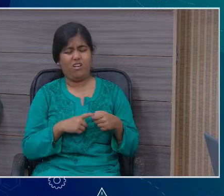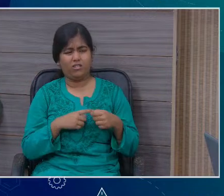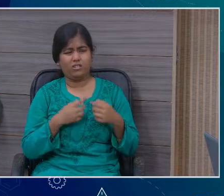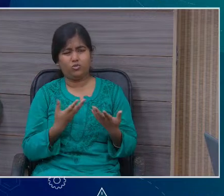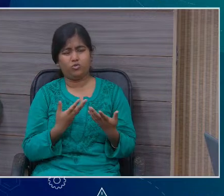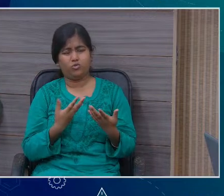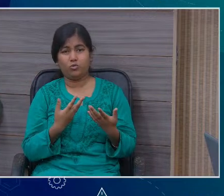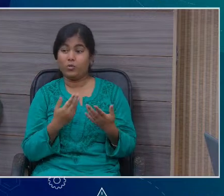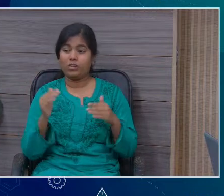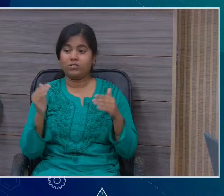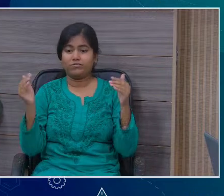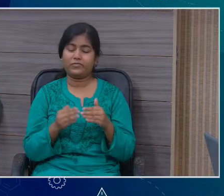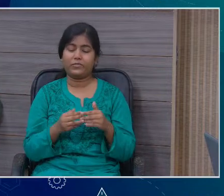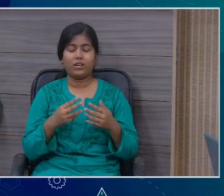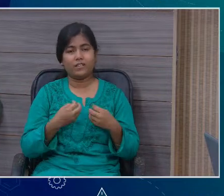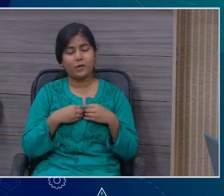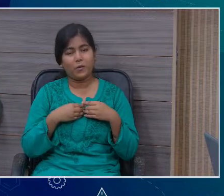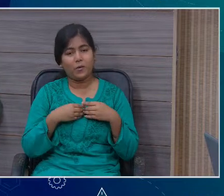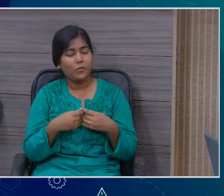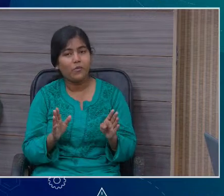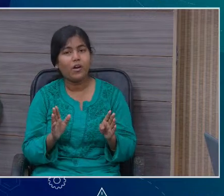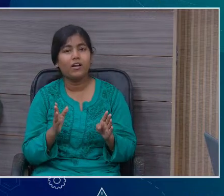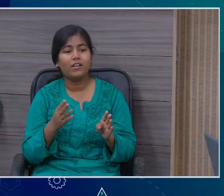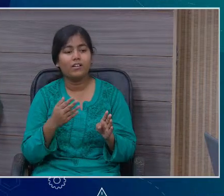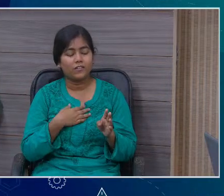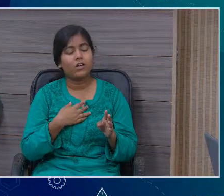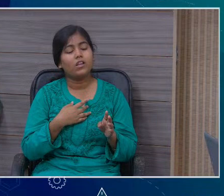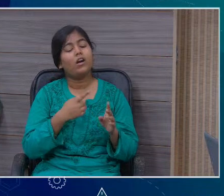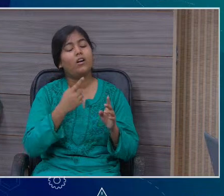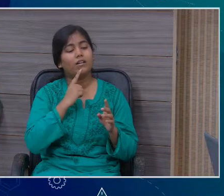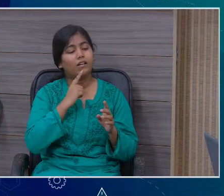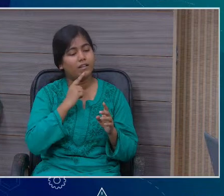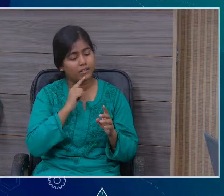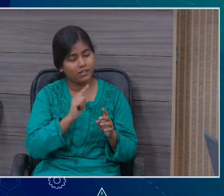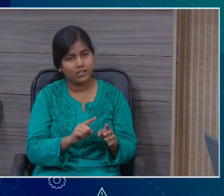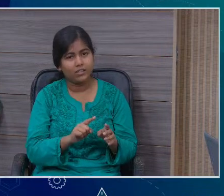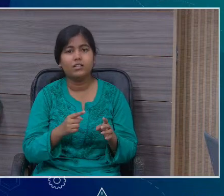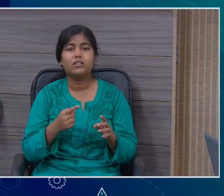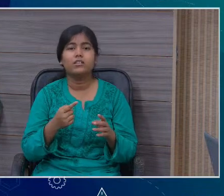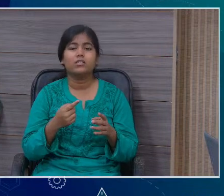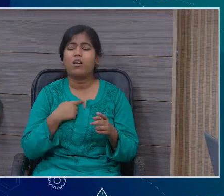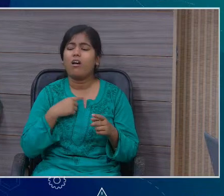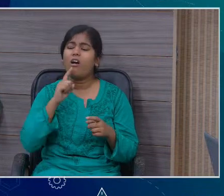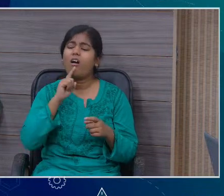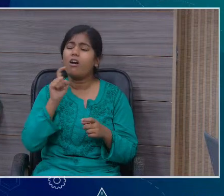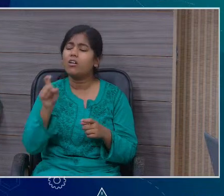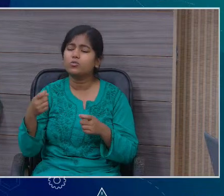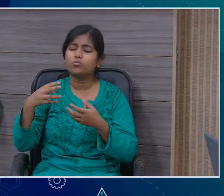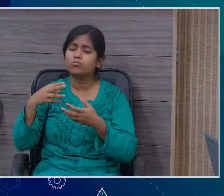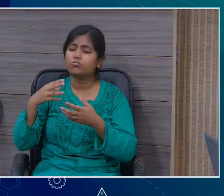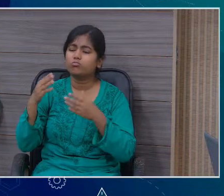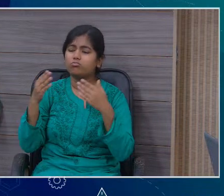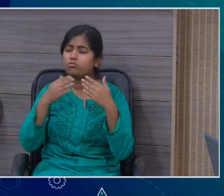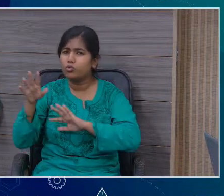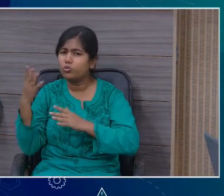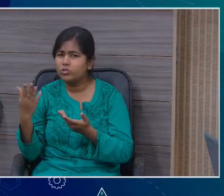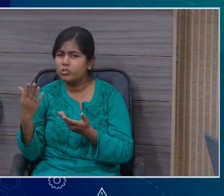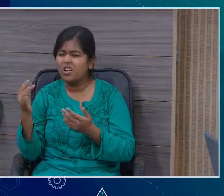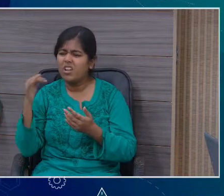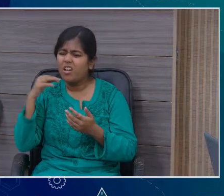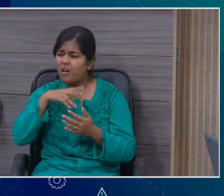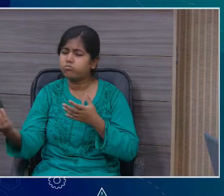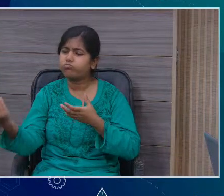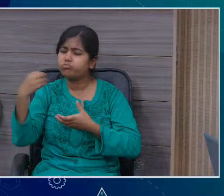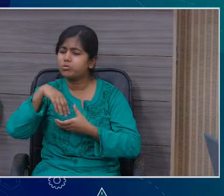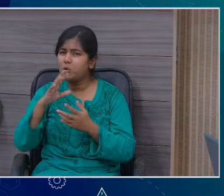up with him, the writer asks him that why is he not going to school, and why is he picking rag, why isn't he scared that